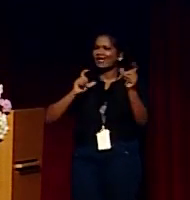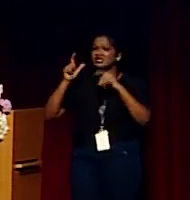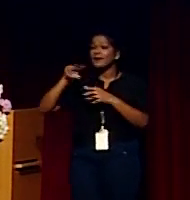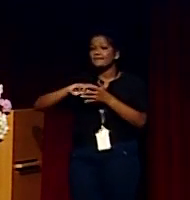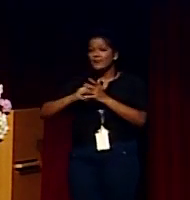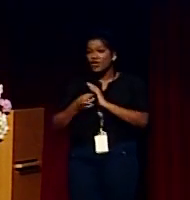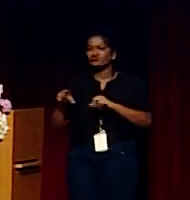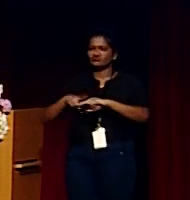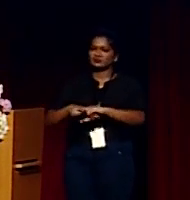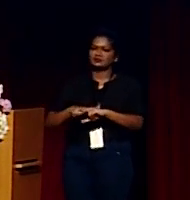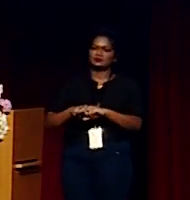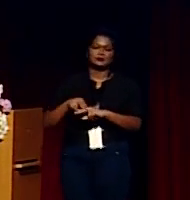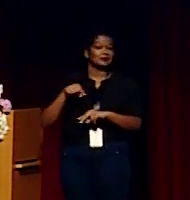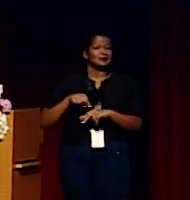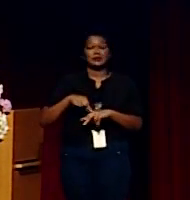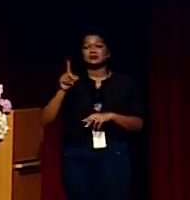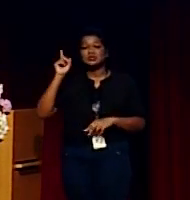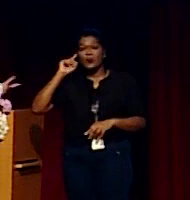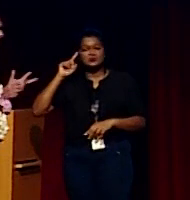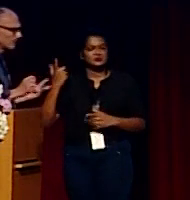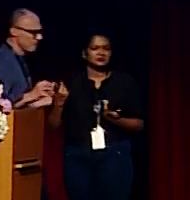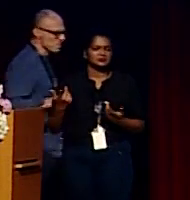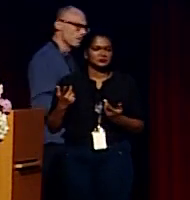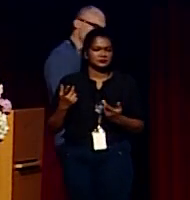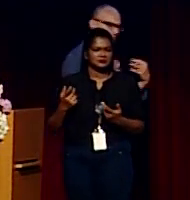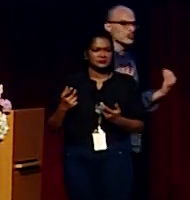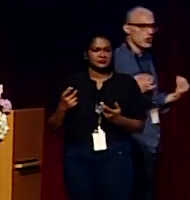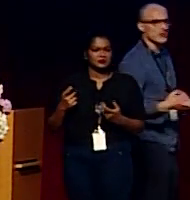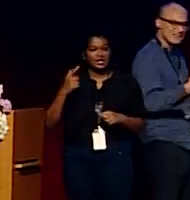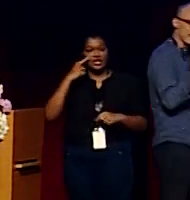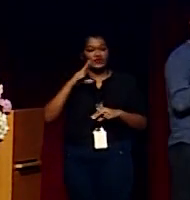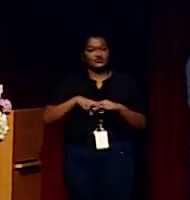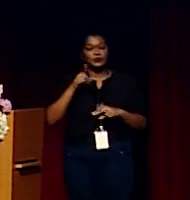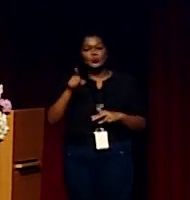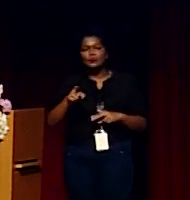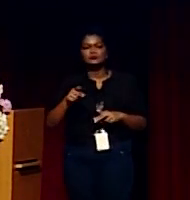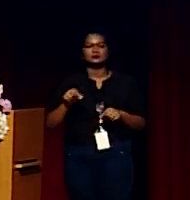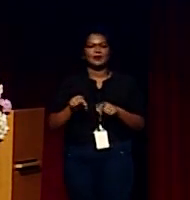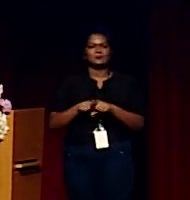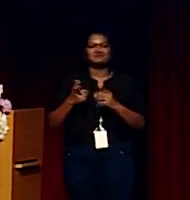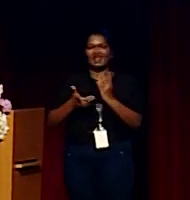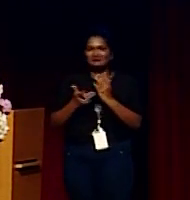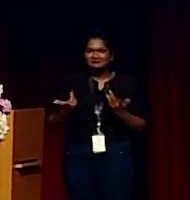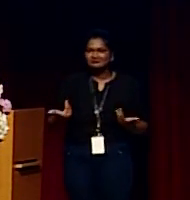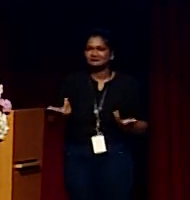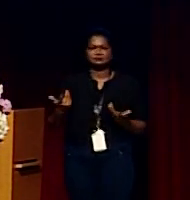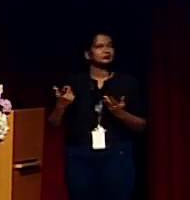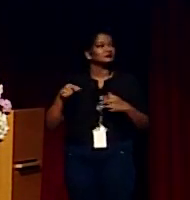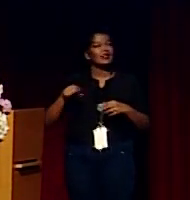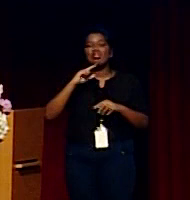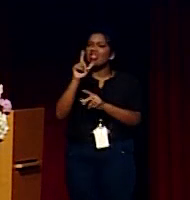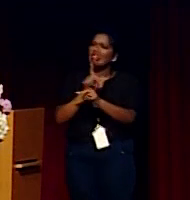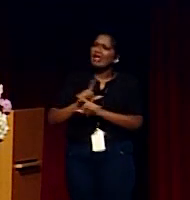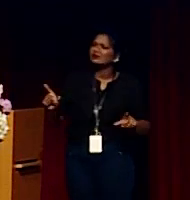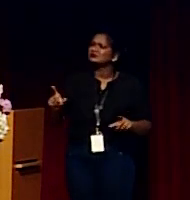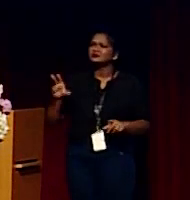meaningful LaTeX output, which sounds trivial, but if you know that LaTeX or TeX in general is a Turing-complete language,